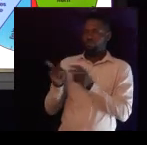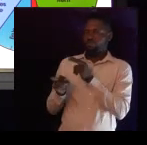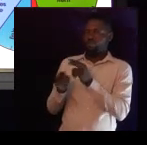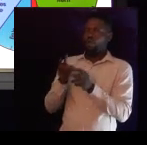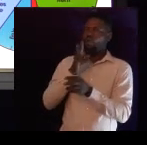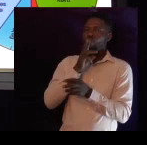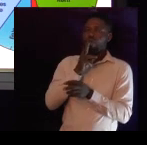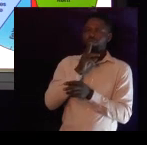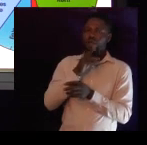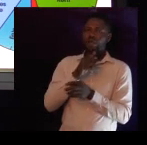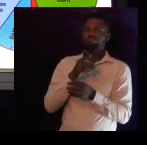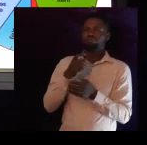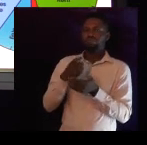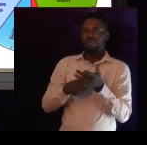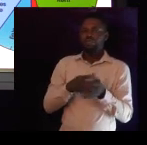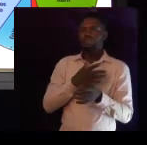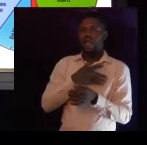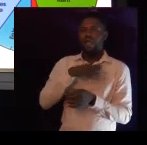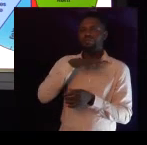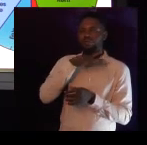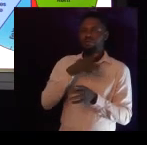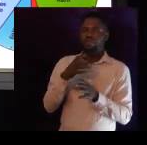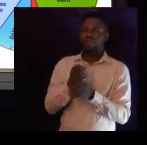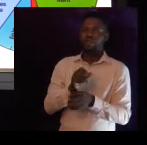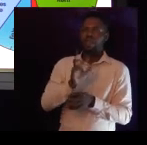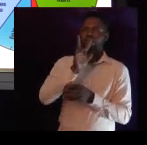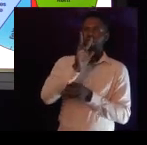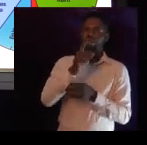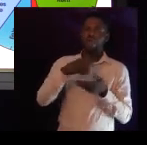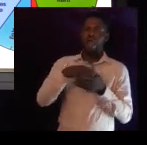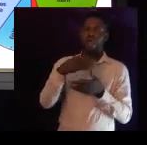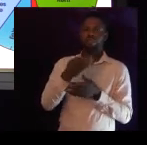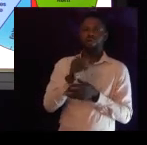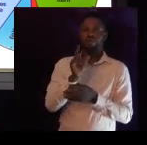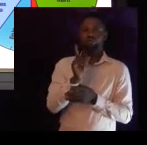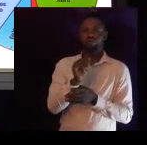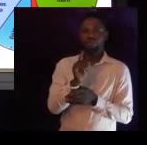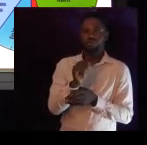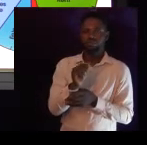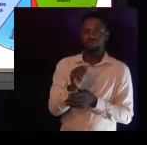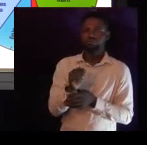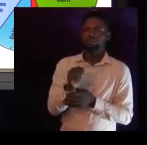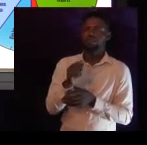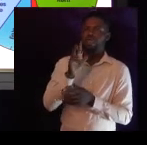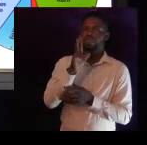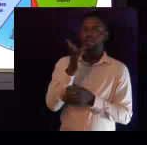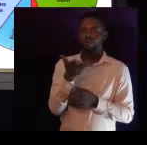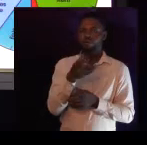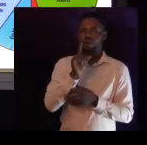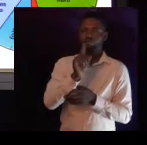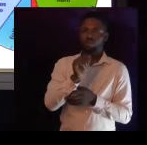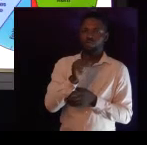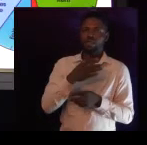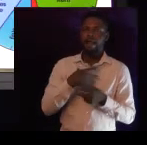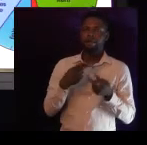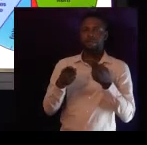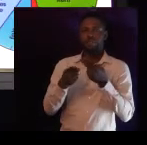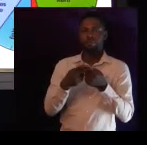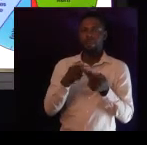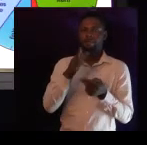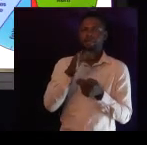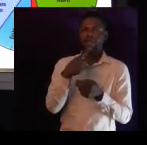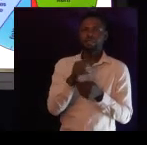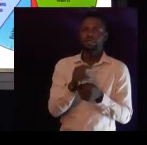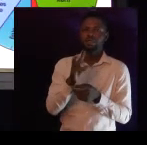water charges and refuse. Water charges and refuse takes 3 out of 20. So I'll say 3 out of 20, then I multiply by